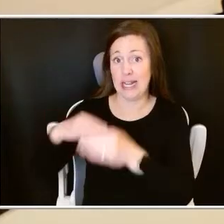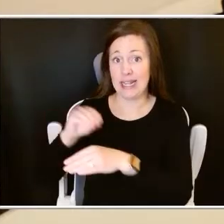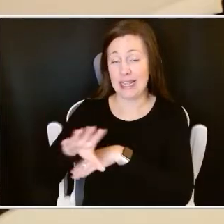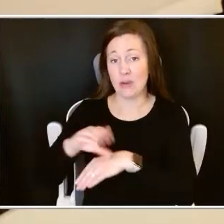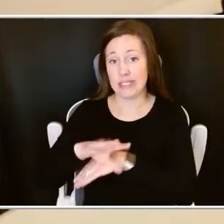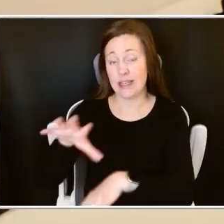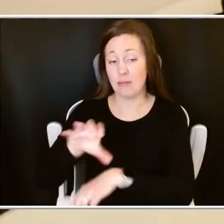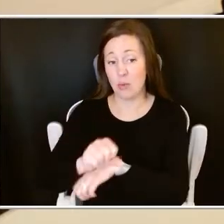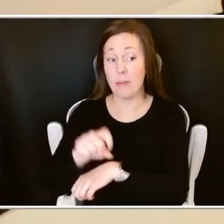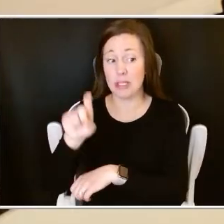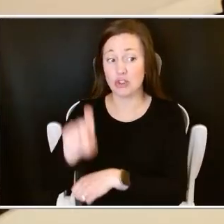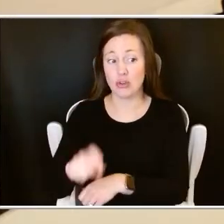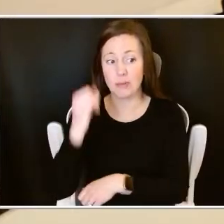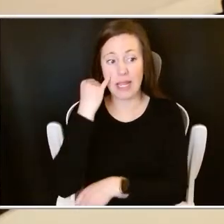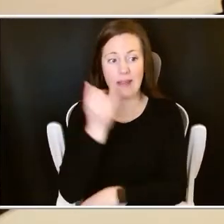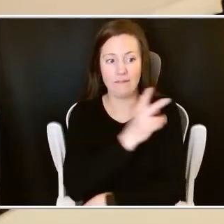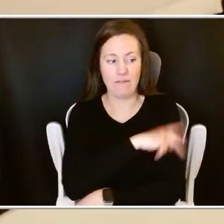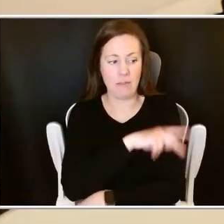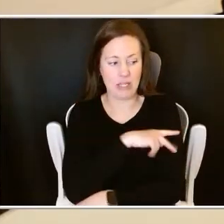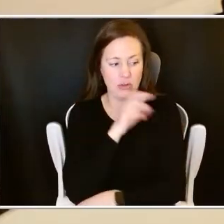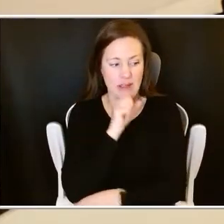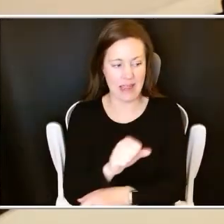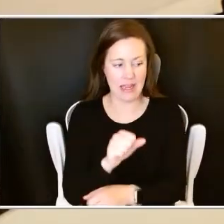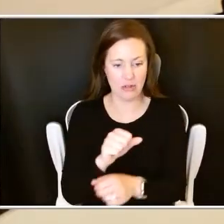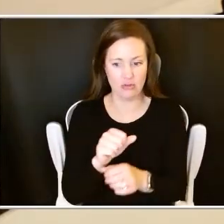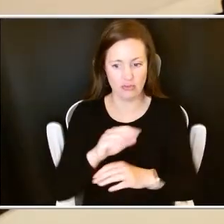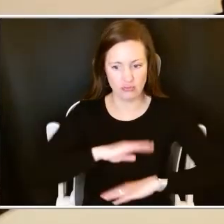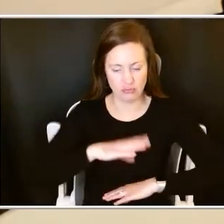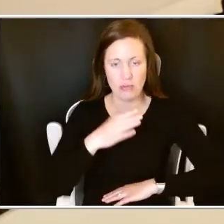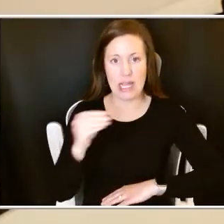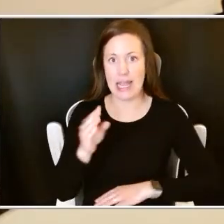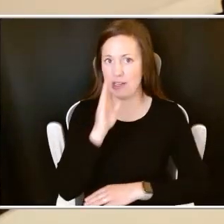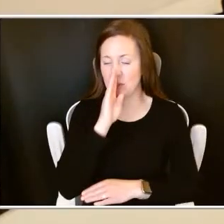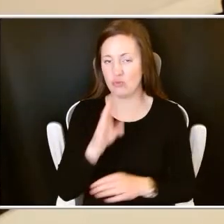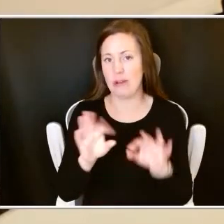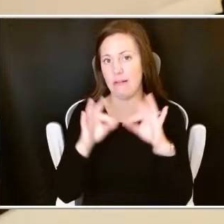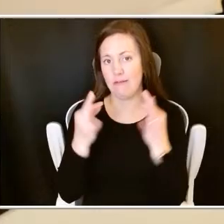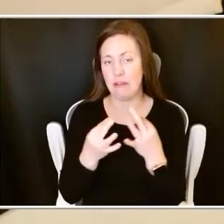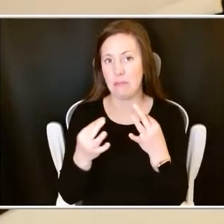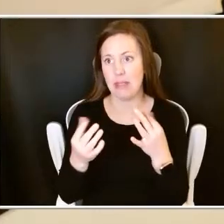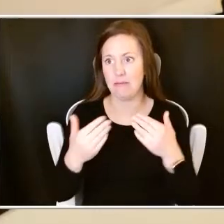evaluation should be the patient's age and their direct relatives.